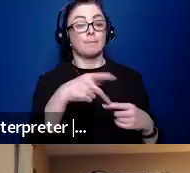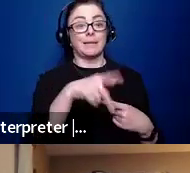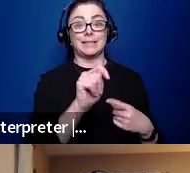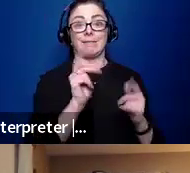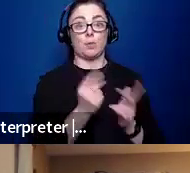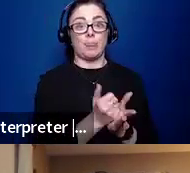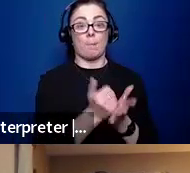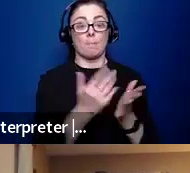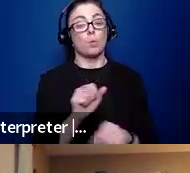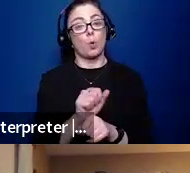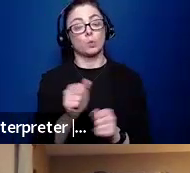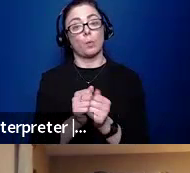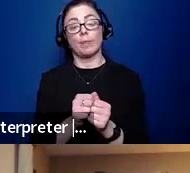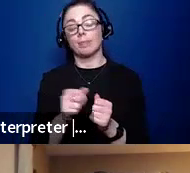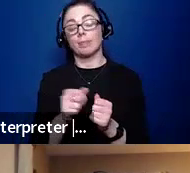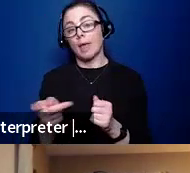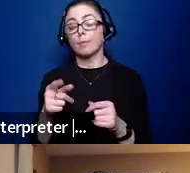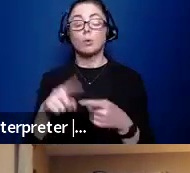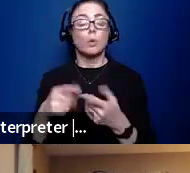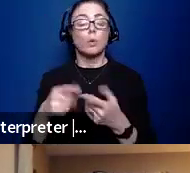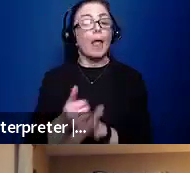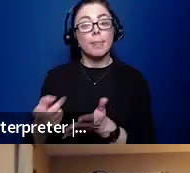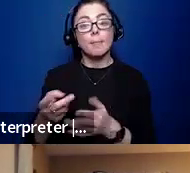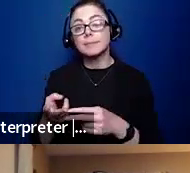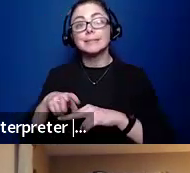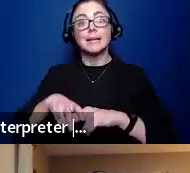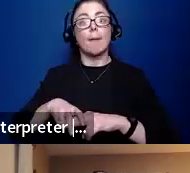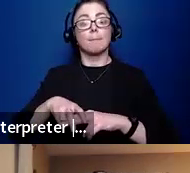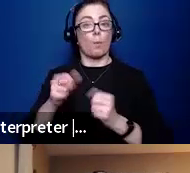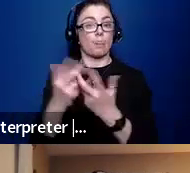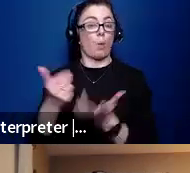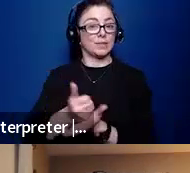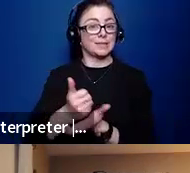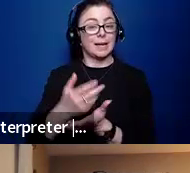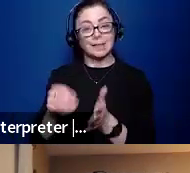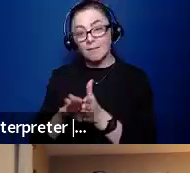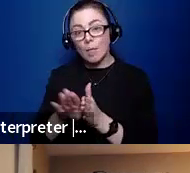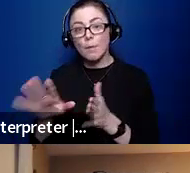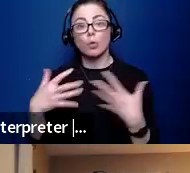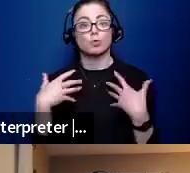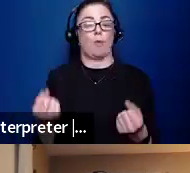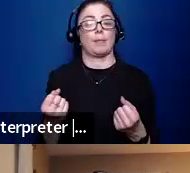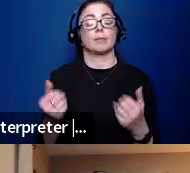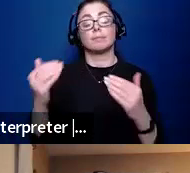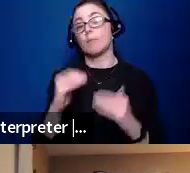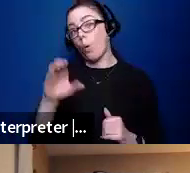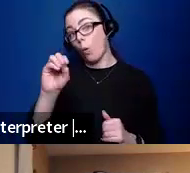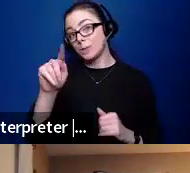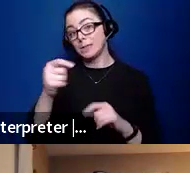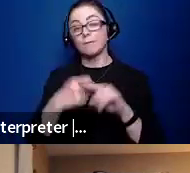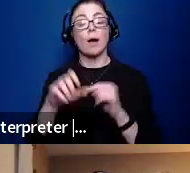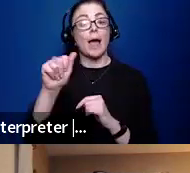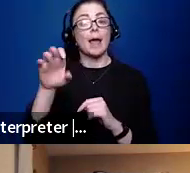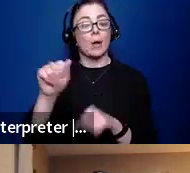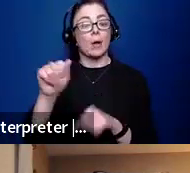both girls on taking steps, sitting up unassisted, and developing strength. An occupational therapist from the AEA works with